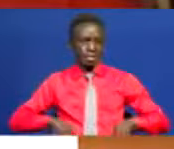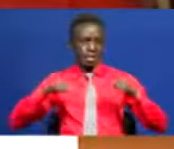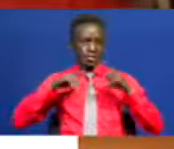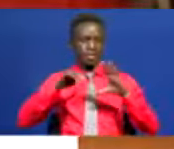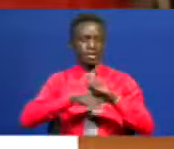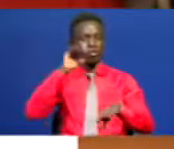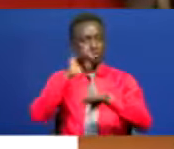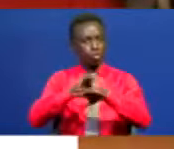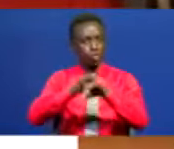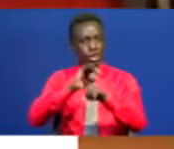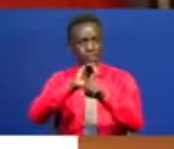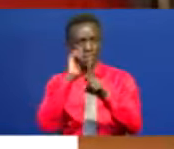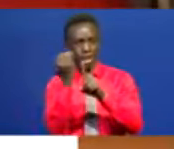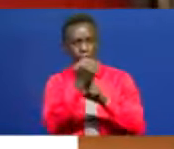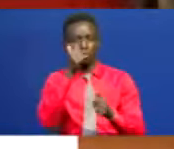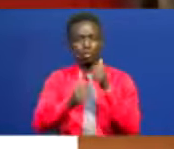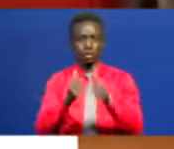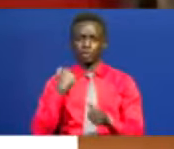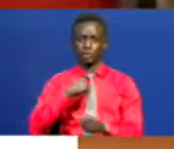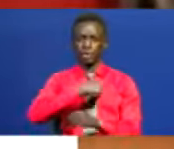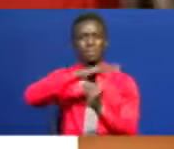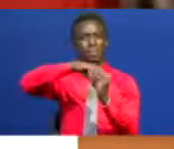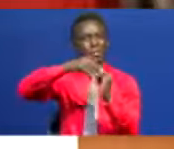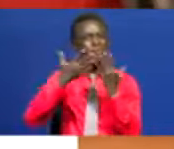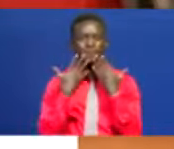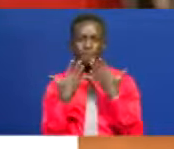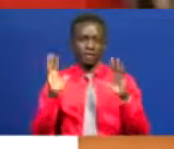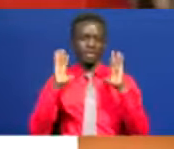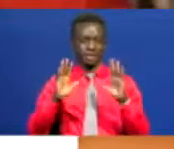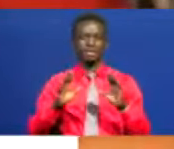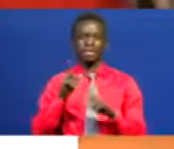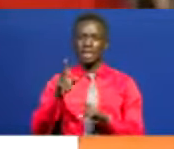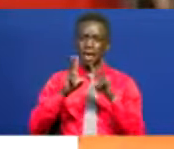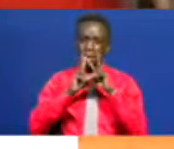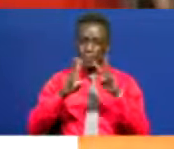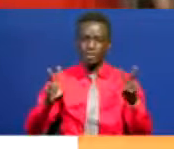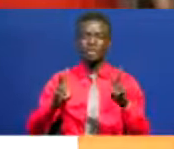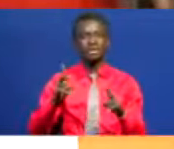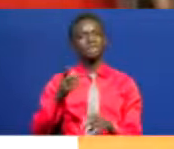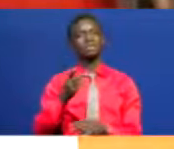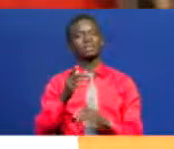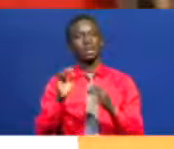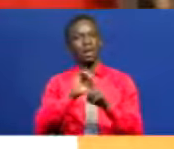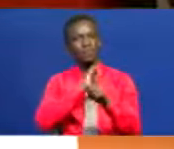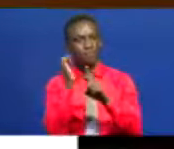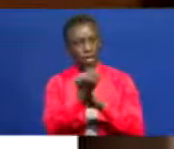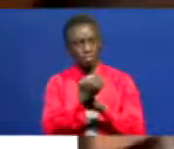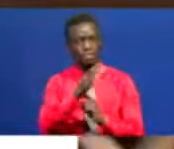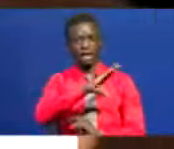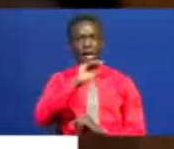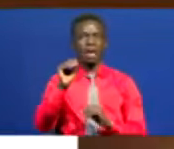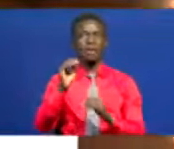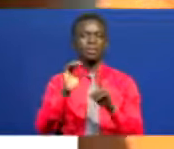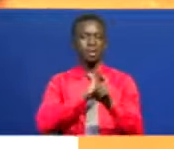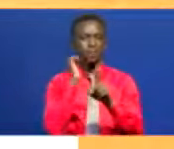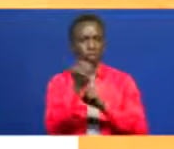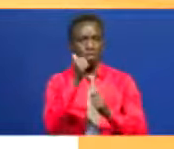tumeboresha, mazingira ambayo ni amani kwao, mazingira ambayo inajenga maadili mema.